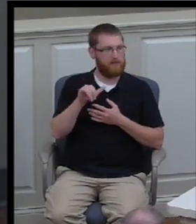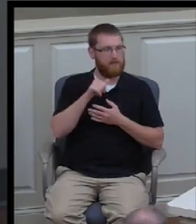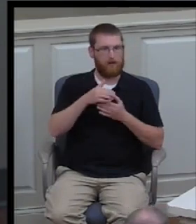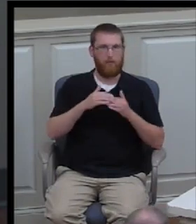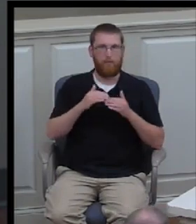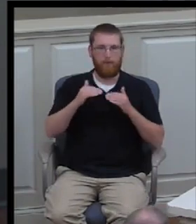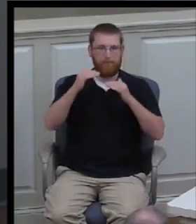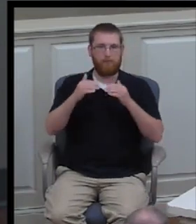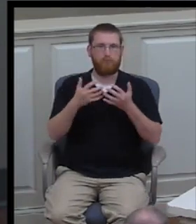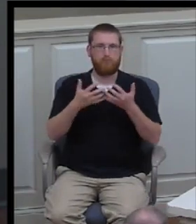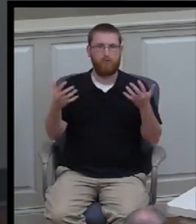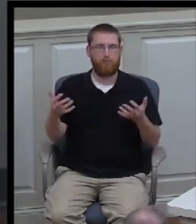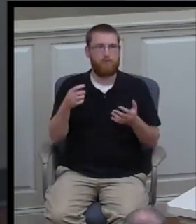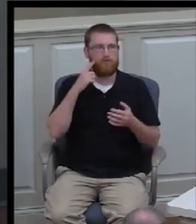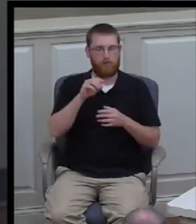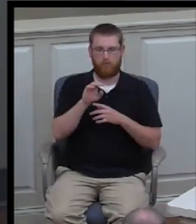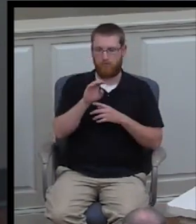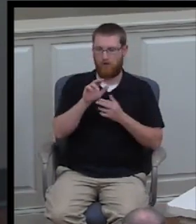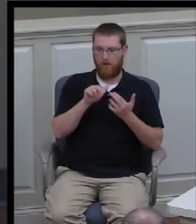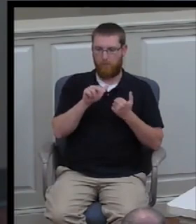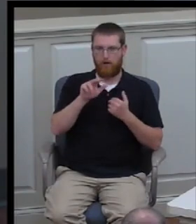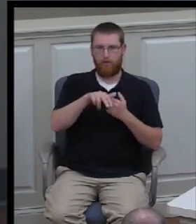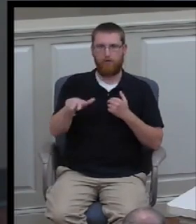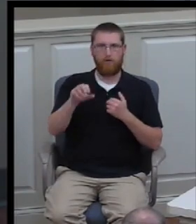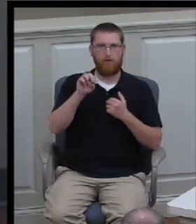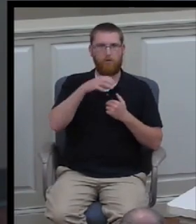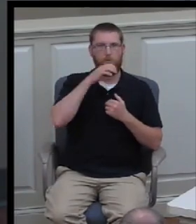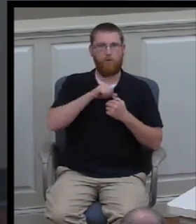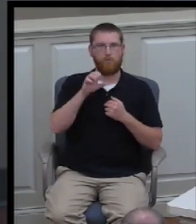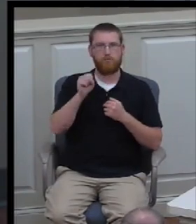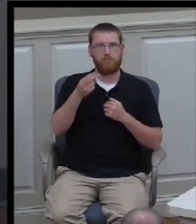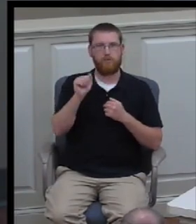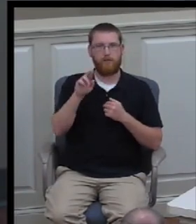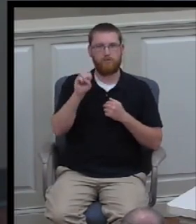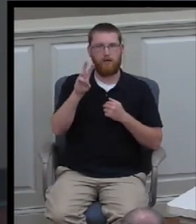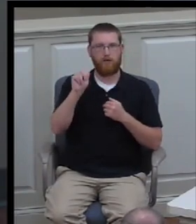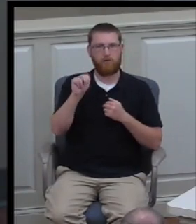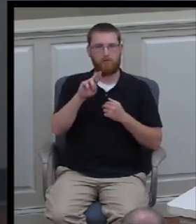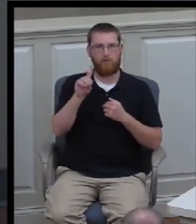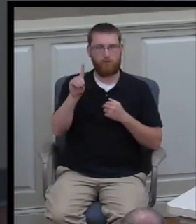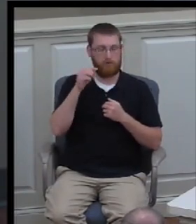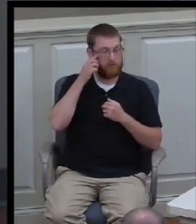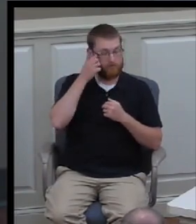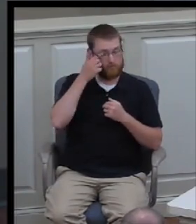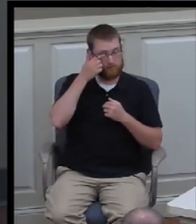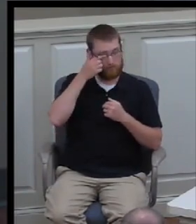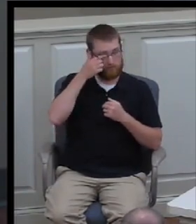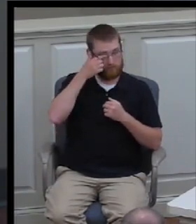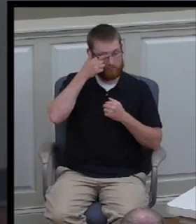level of service for either Bergen Road or Old Shakertown Road. I think there is one